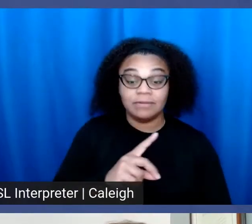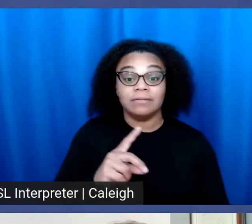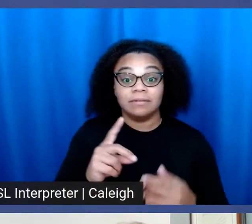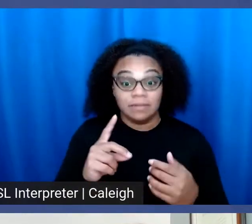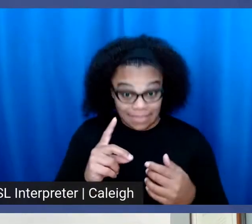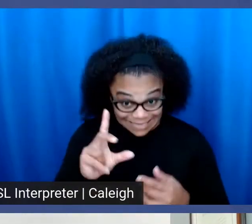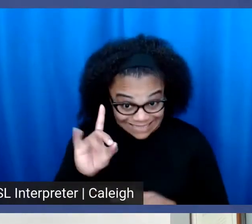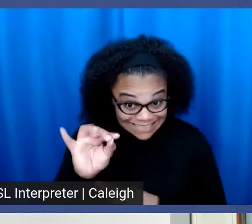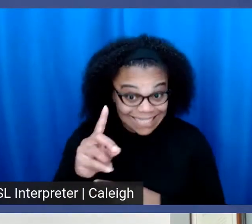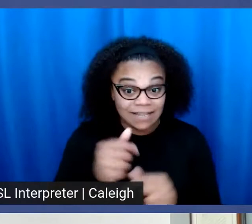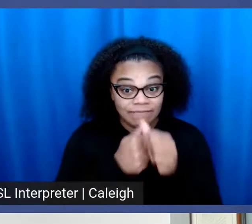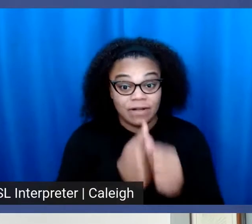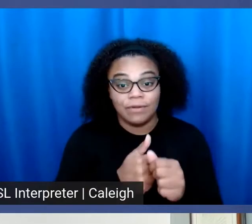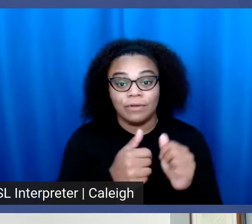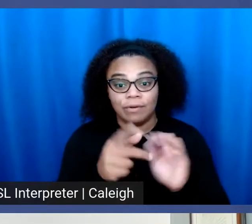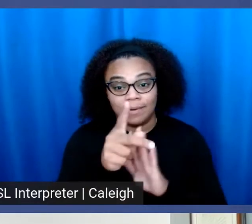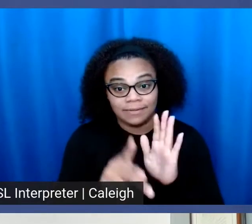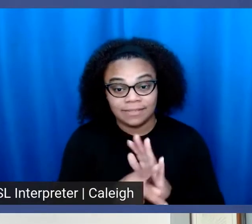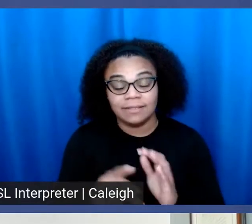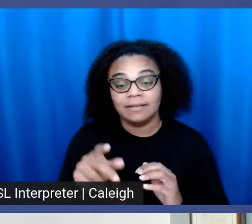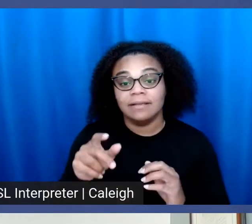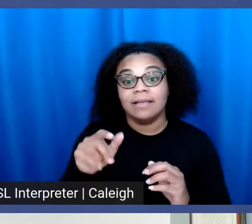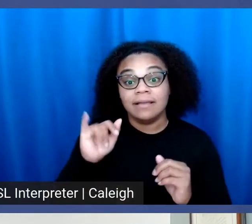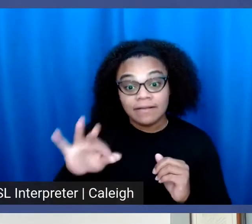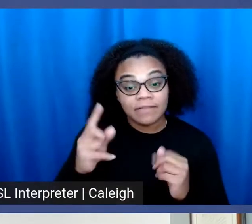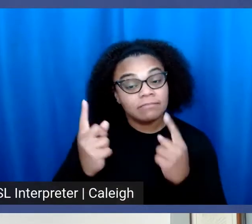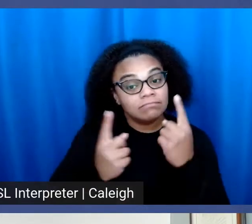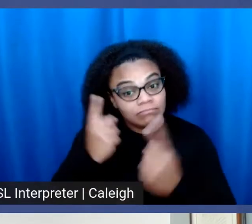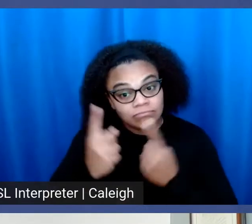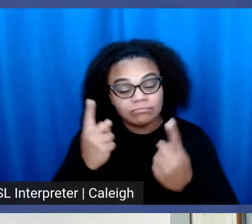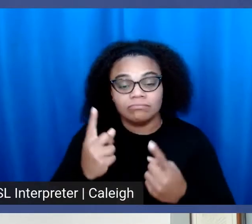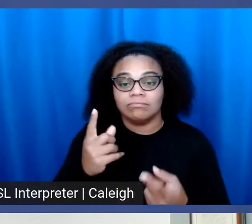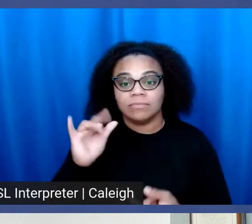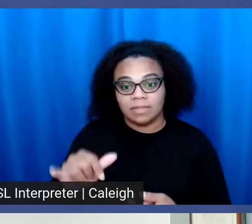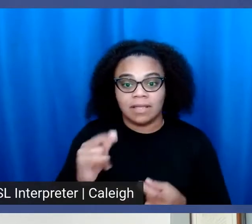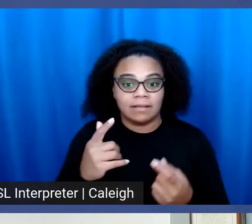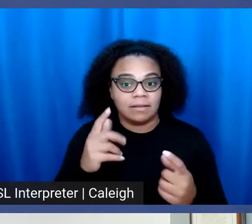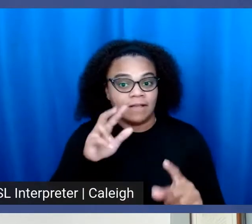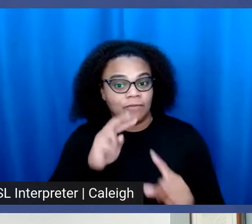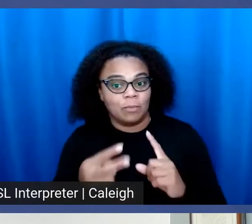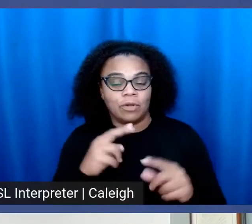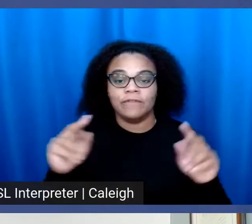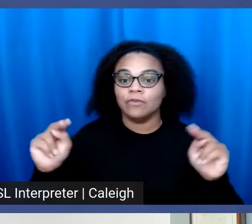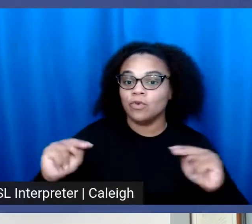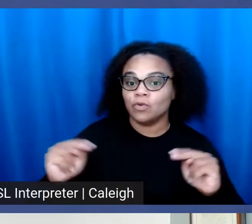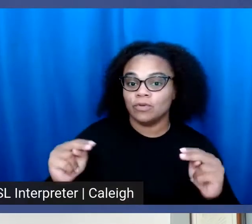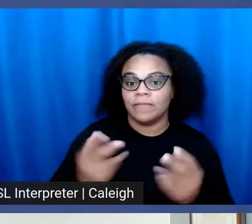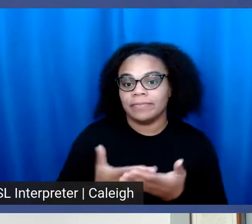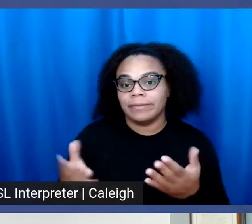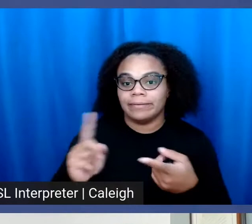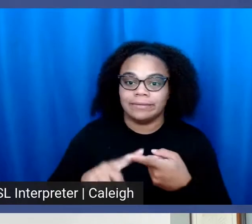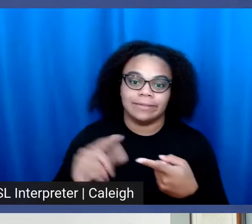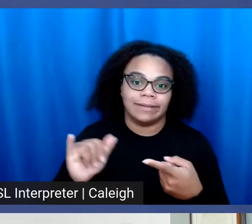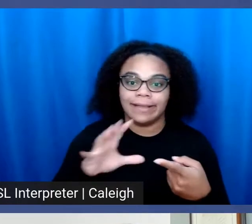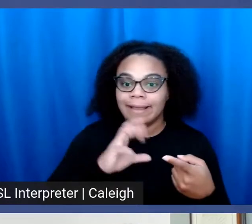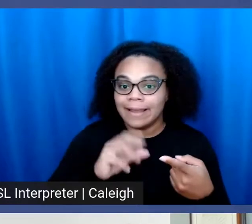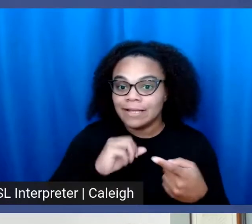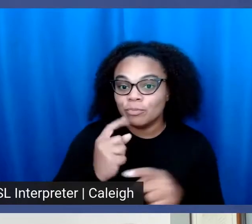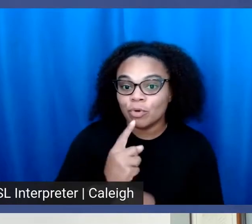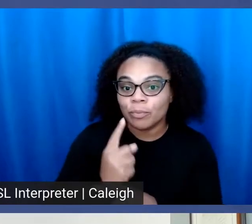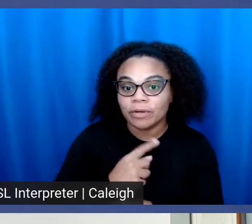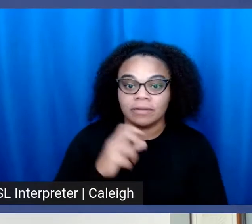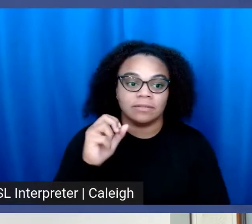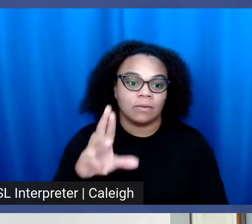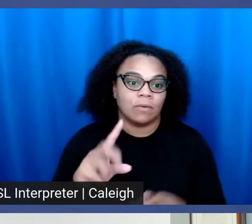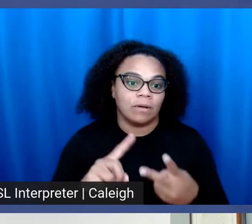kind of consideration that did consider, quote unquote, viewpoint neutral factors like age appropriateness or